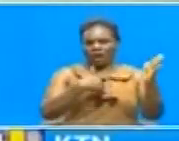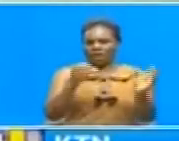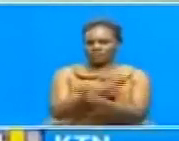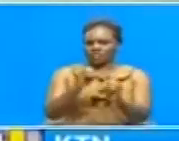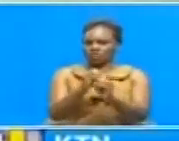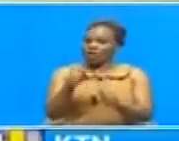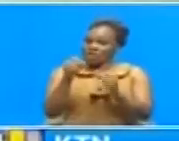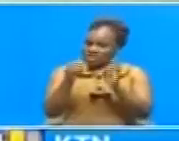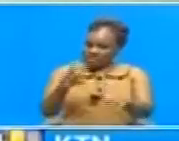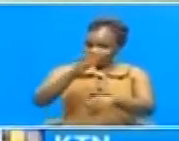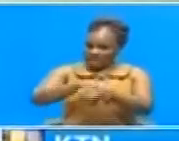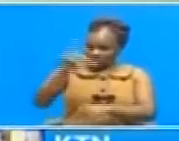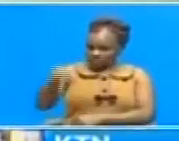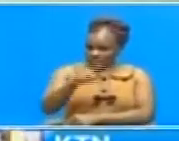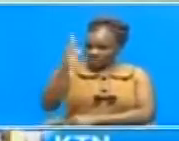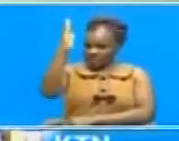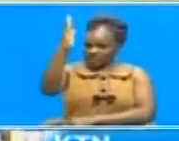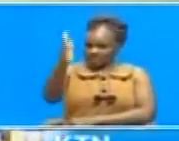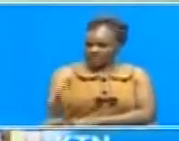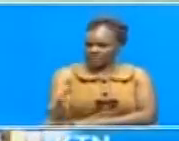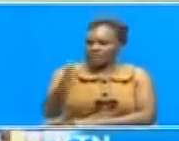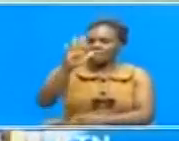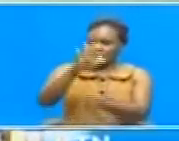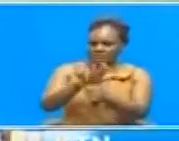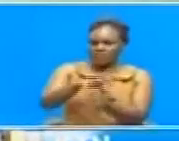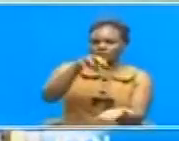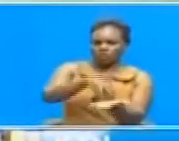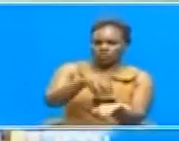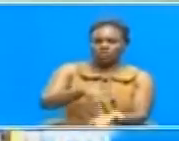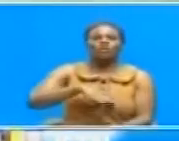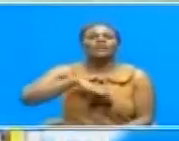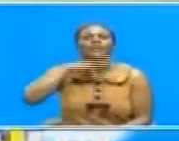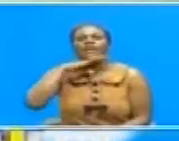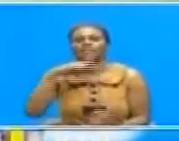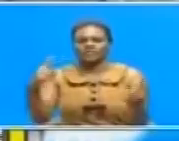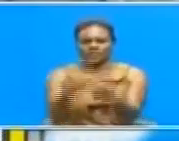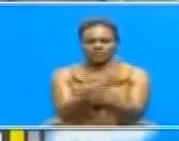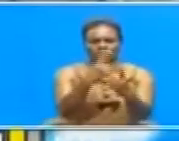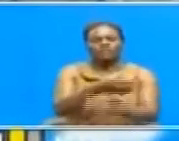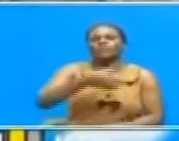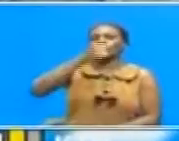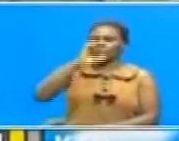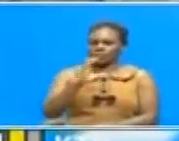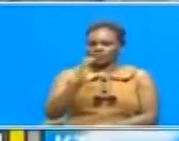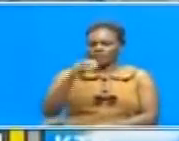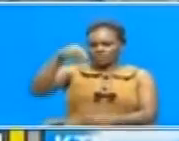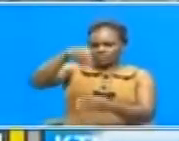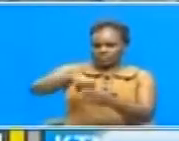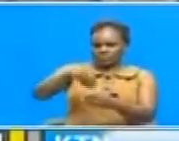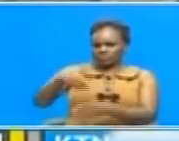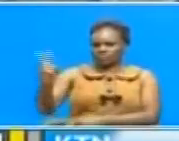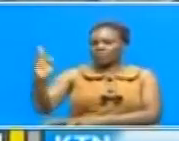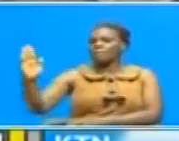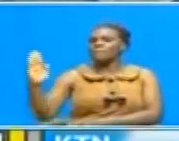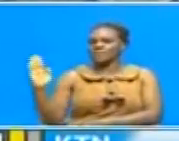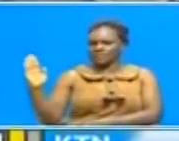goes to the wrong hands, it leads to, you know, the many cases that we hear of deaths from that consumption. Interior Cabinet Secretary